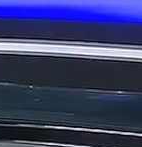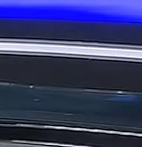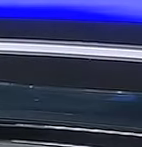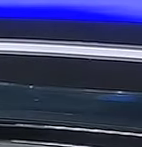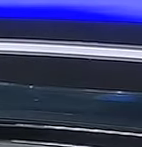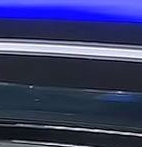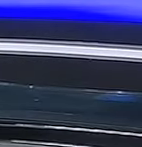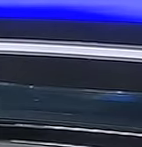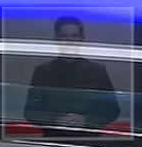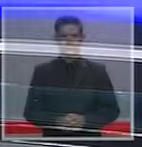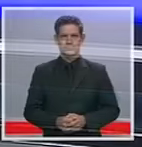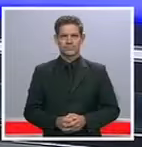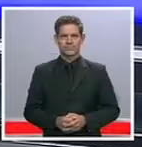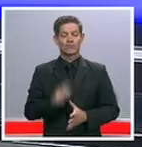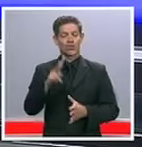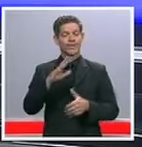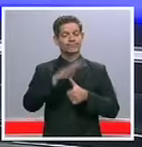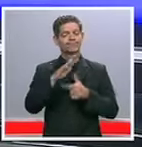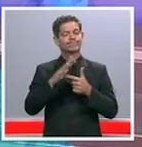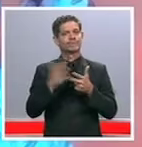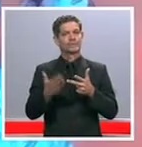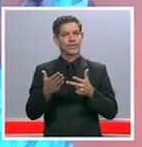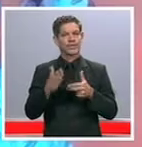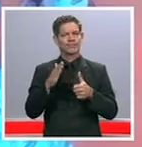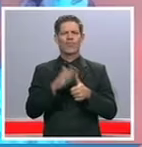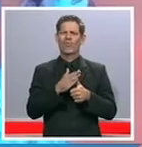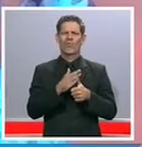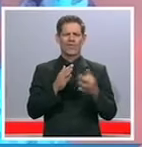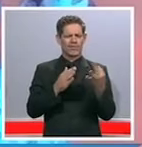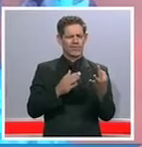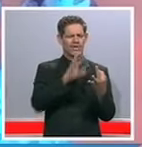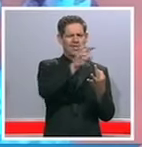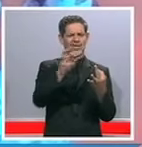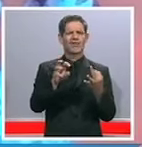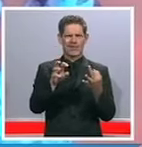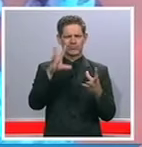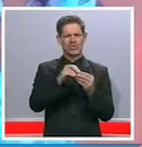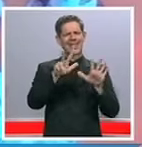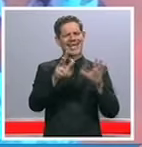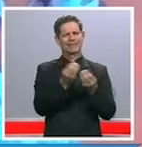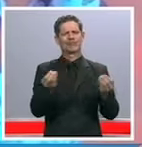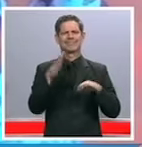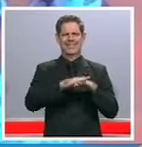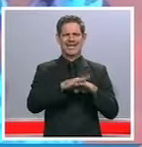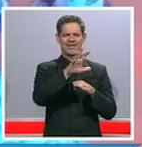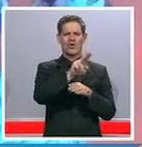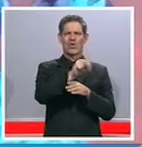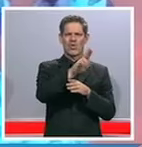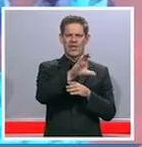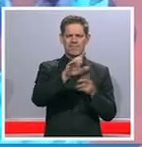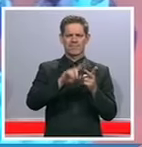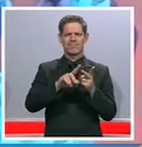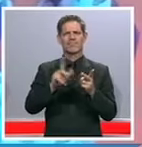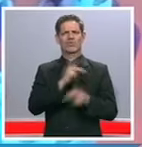Right, here's a reminder of the day's top stories before we go. 3 tragic accidents claim the lives of 8 children in Kwazulu-Natal and